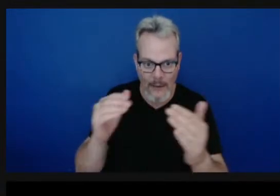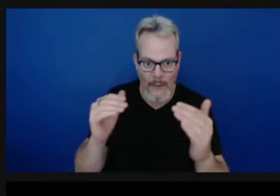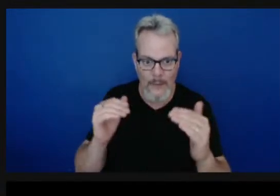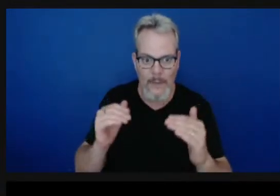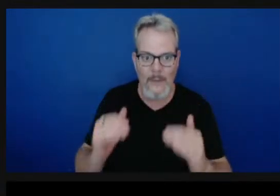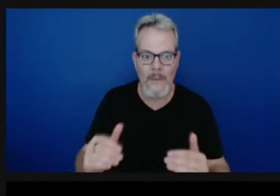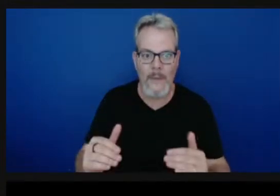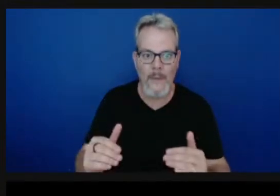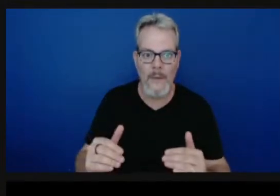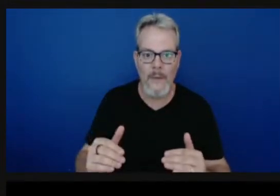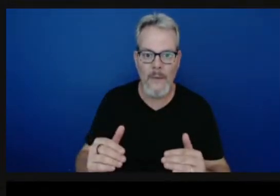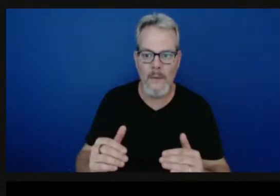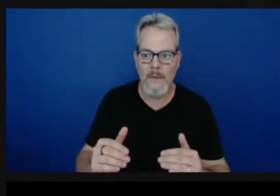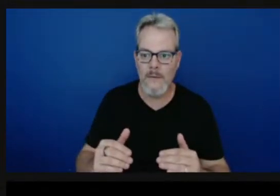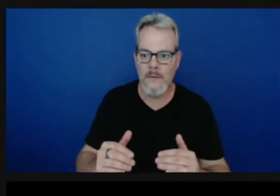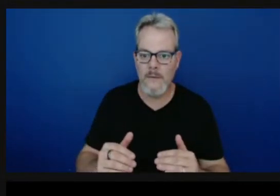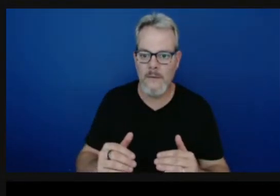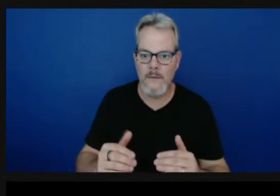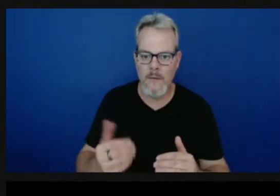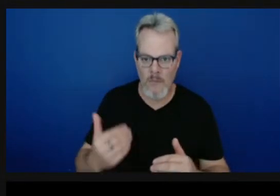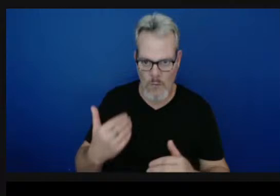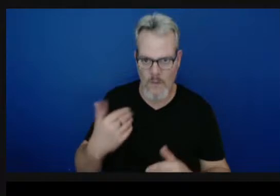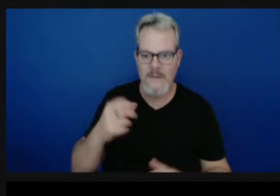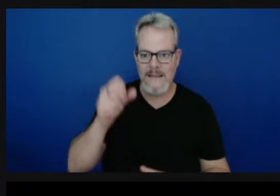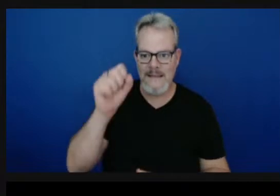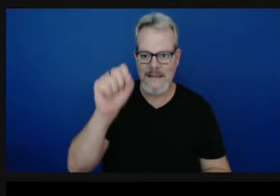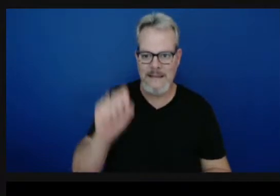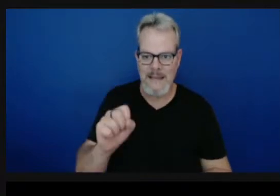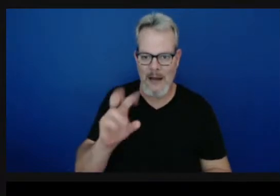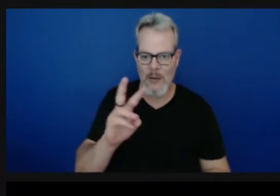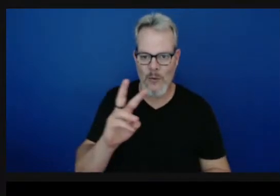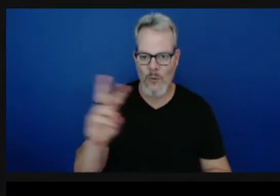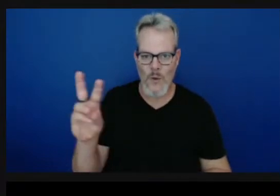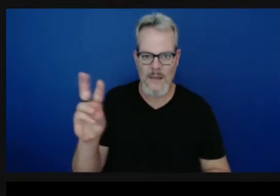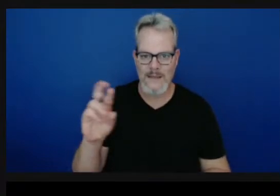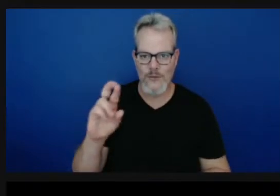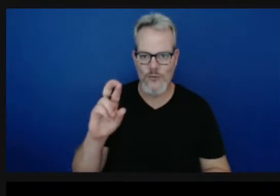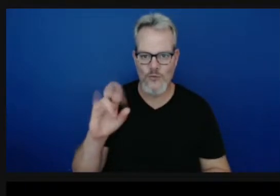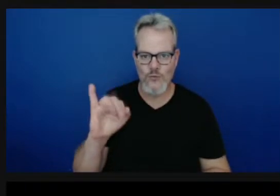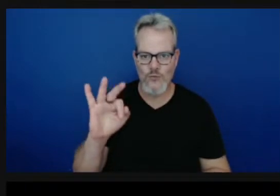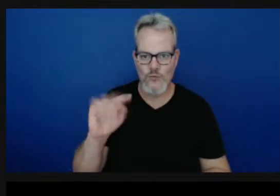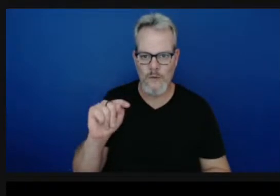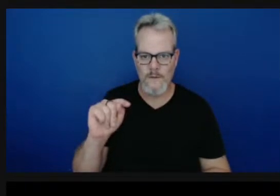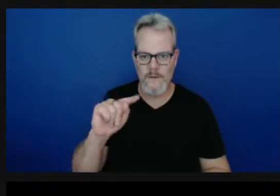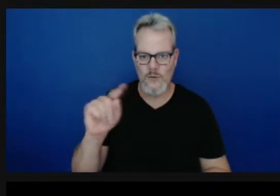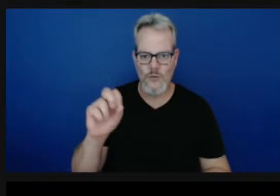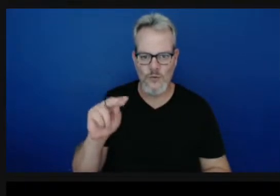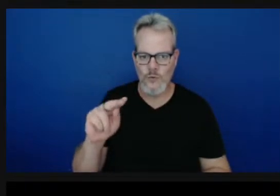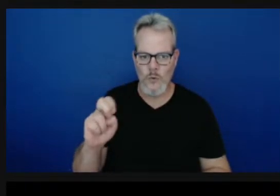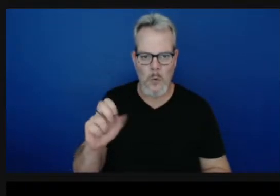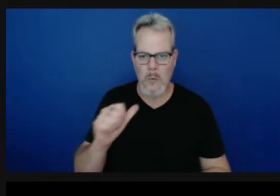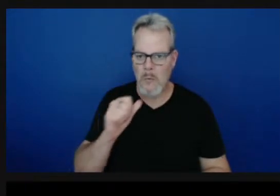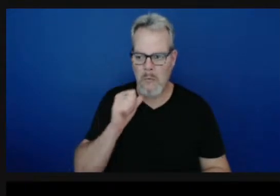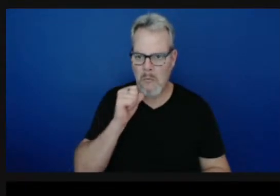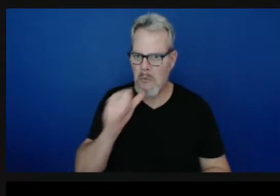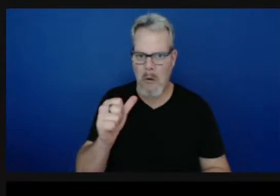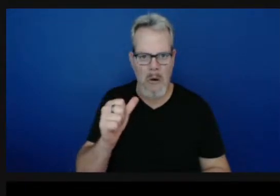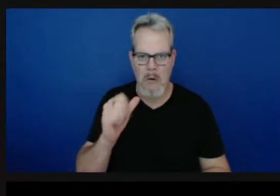In the live stream, we have our Southwest Rift Zone station. Nothing unusual happening there, but as we cycle through the